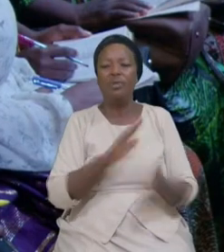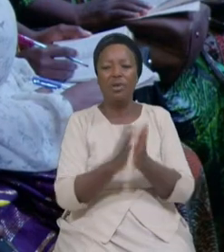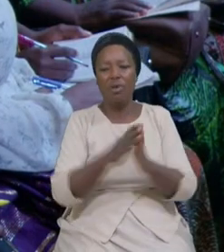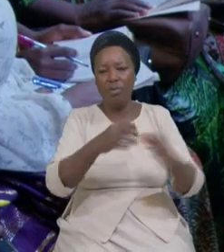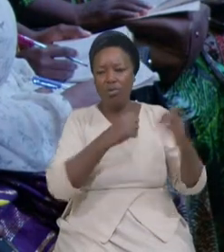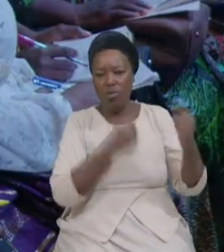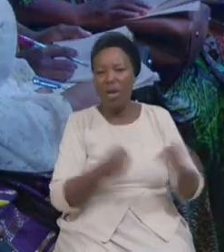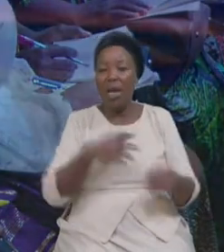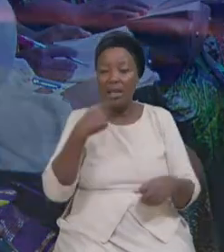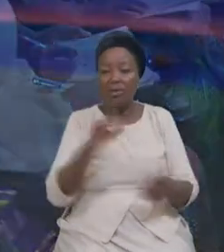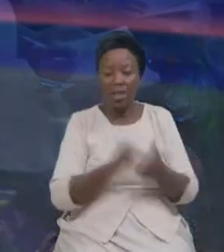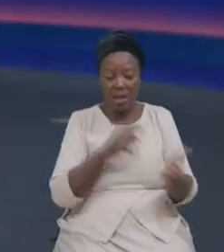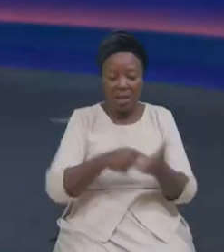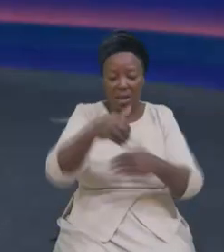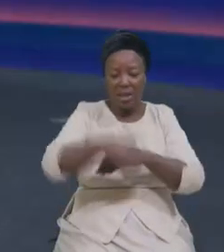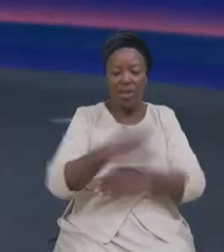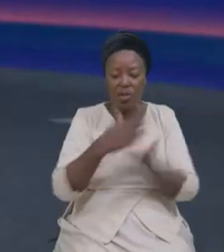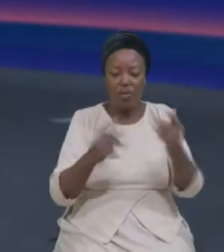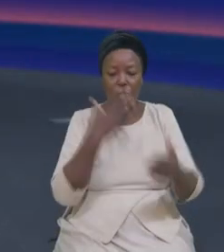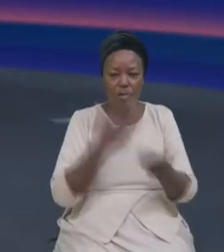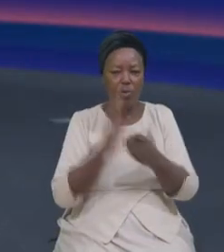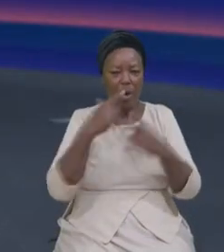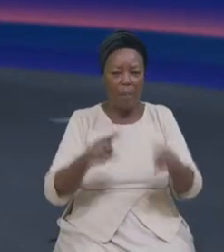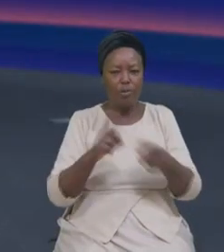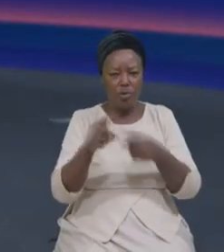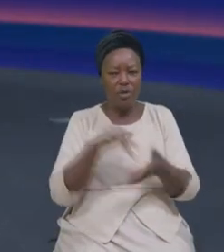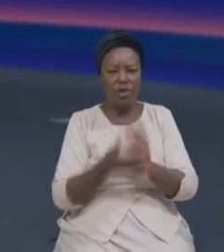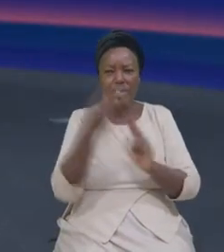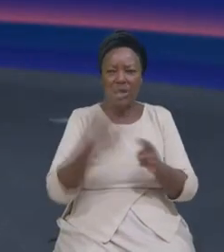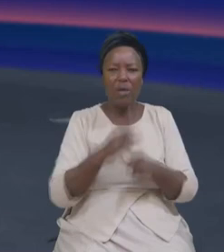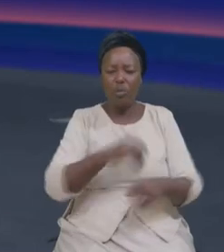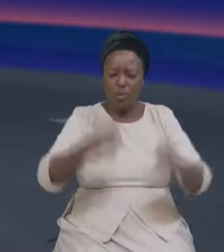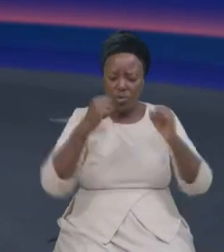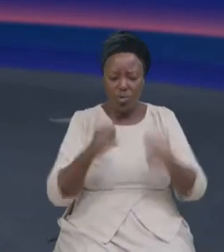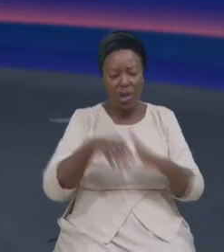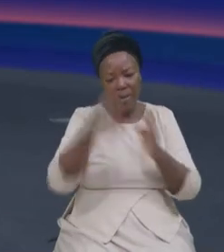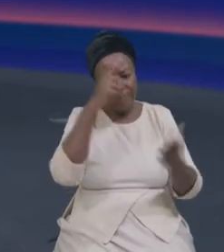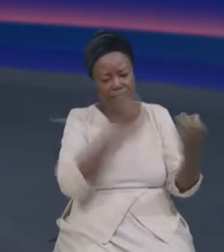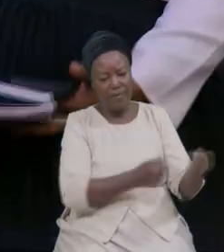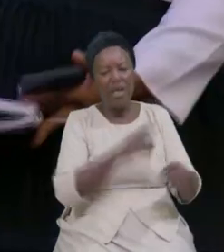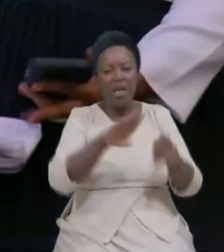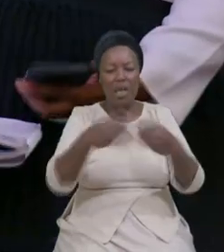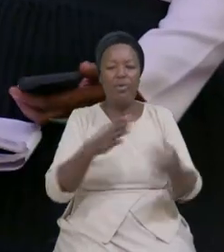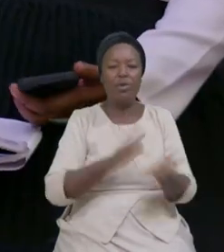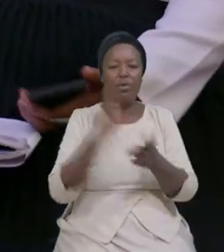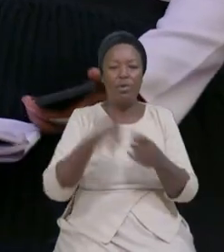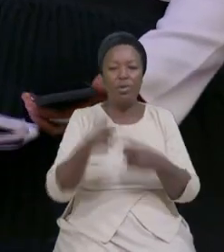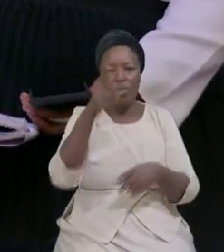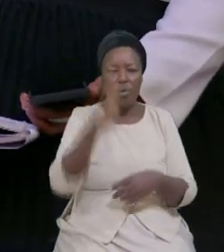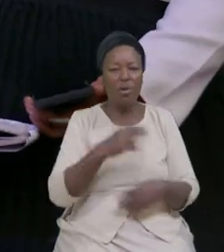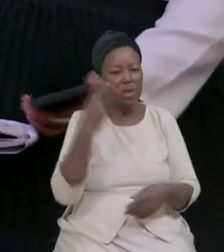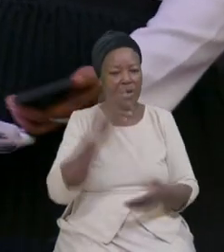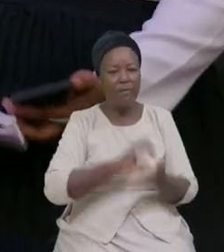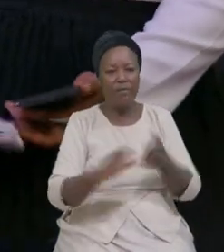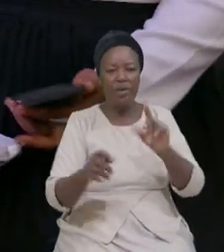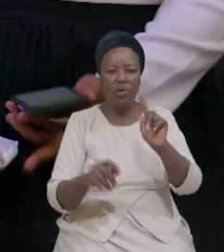We're told, but he was strong in faith, giving glory to God. Look at verse 21. In verse 21, it says,